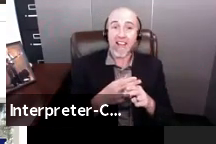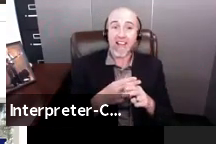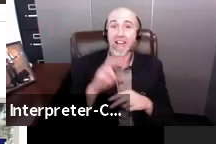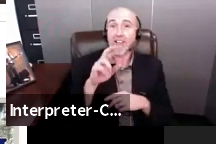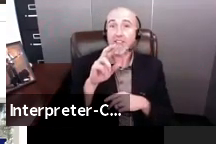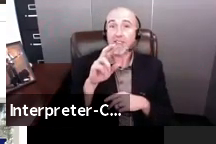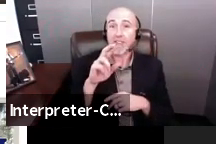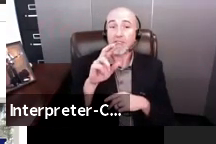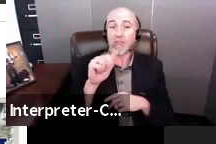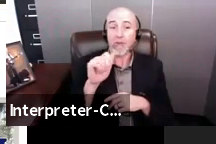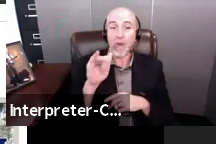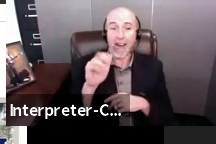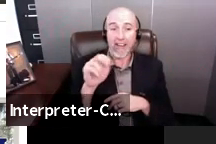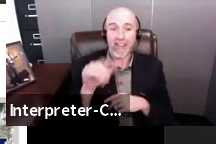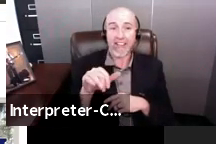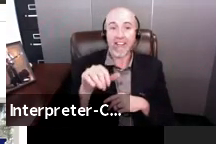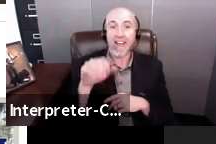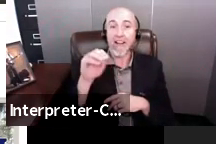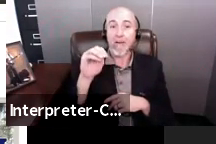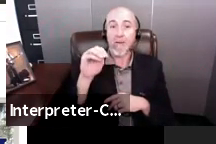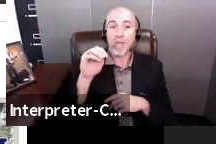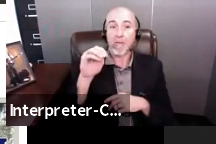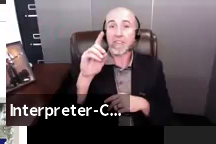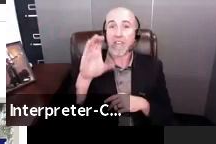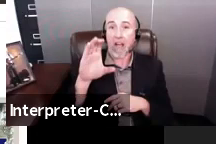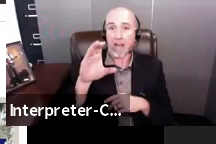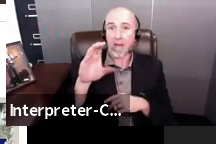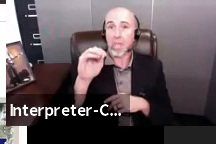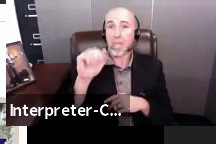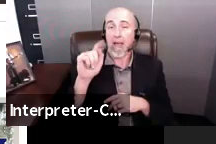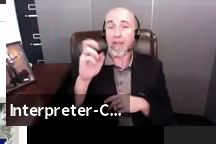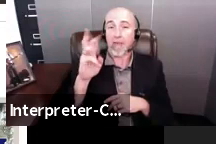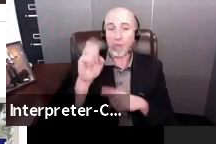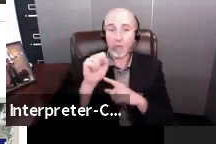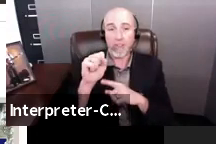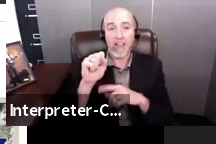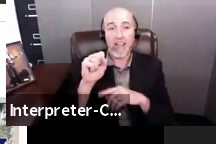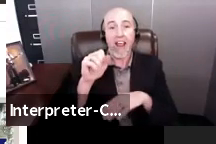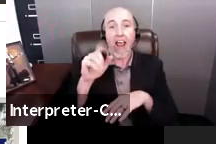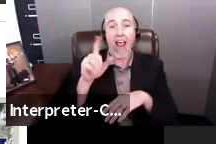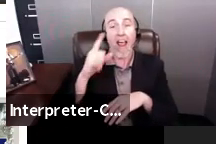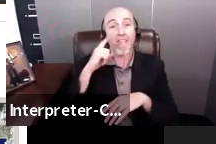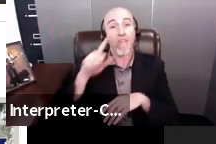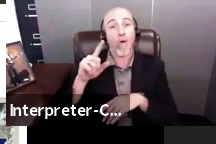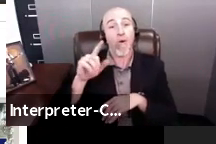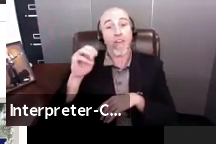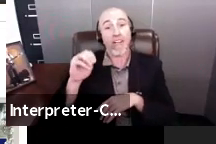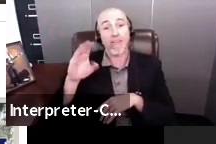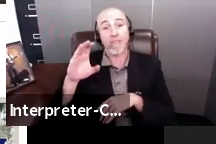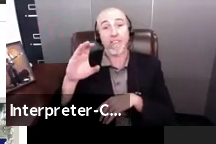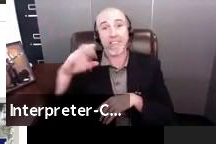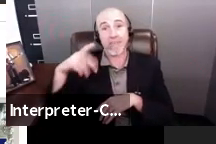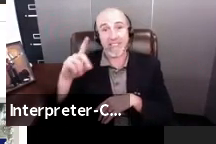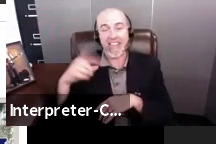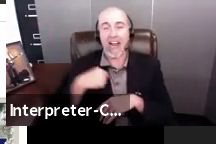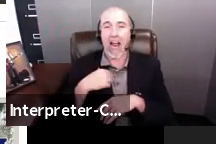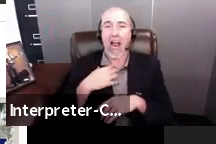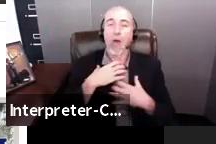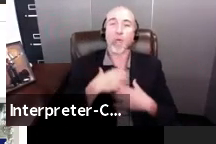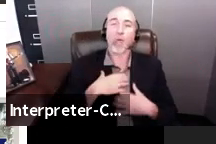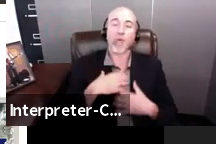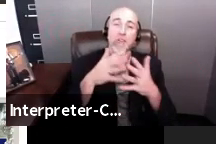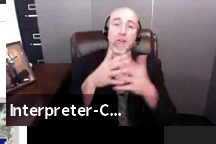Rainey Doc Matthews, and on behalf of the MCPD, I wish the Americans